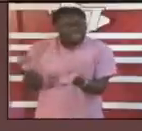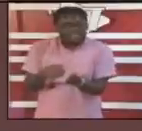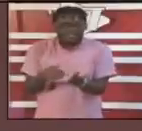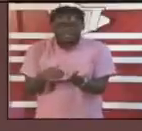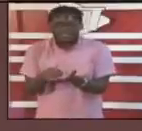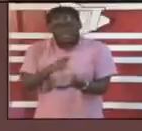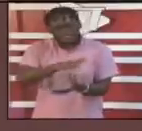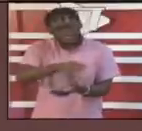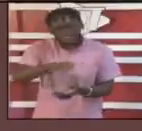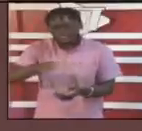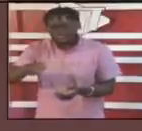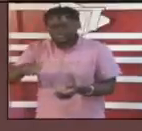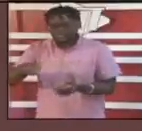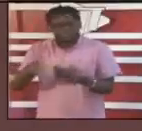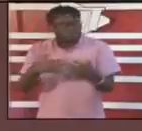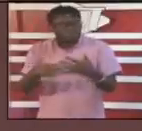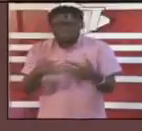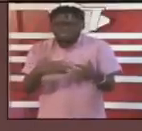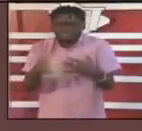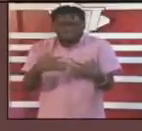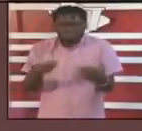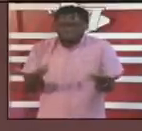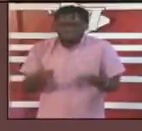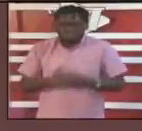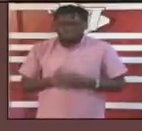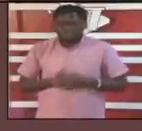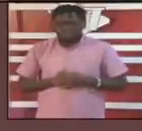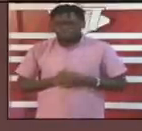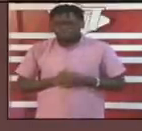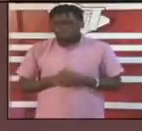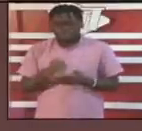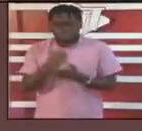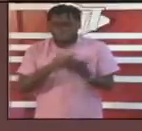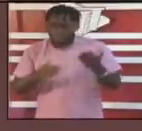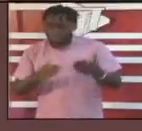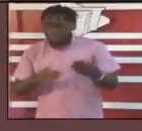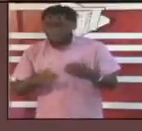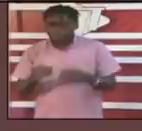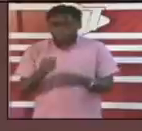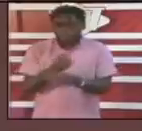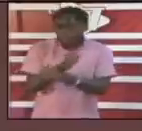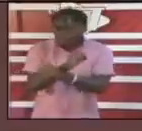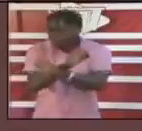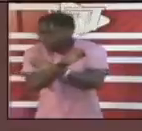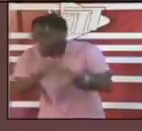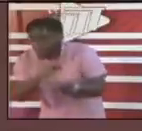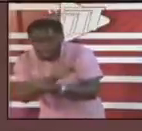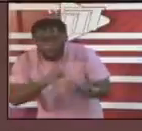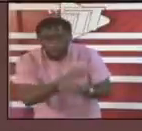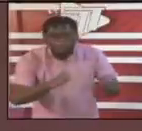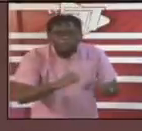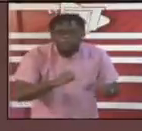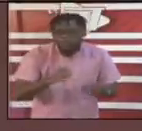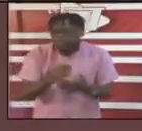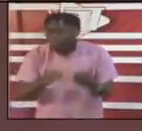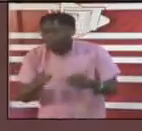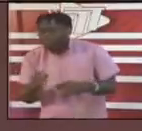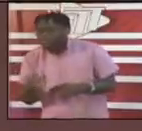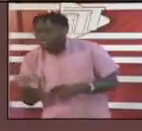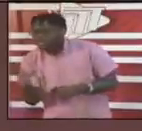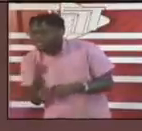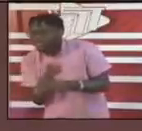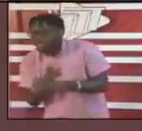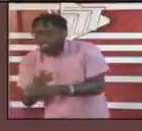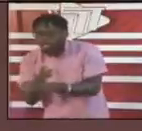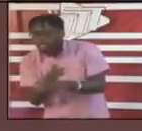gifts to elevate yourself. There are many programs being offered that one can become certified in an